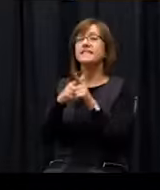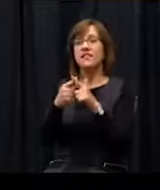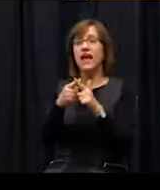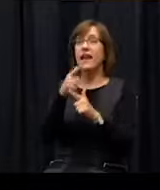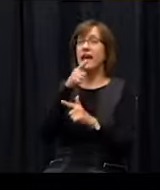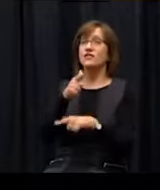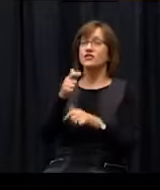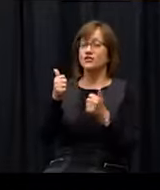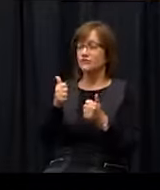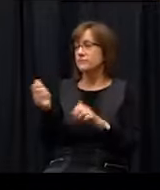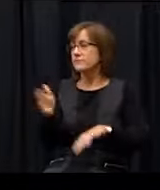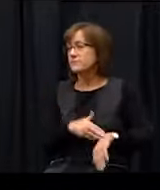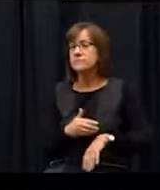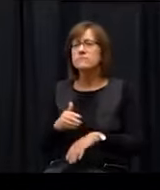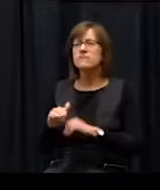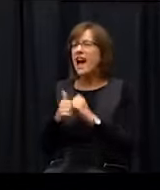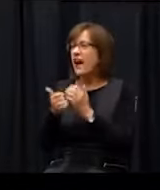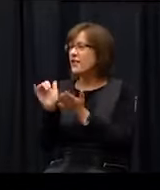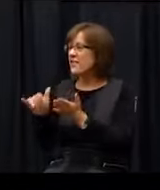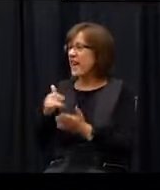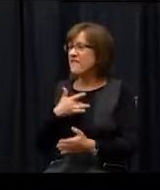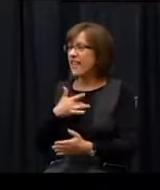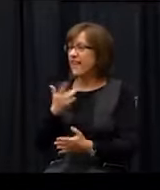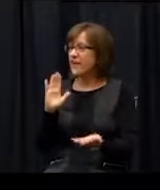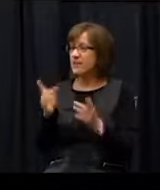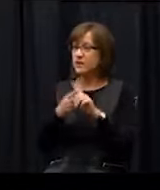So how did that feel compared to the first time?